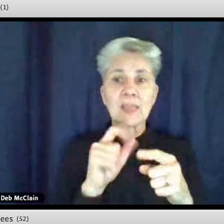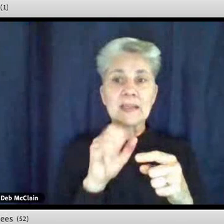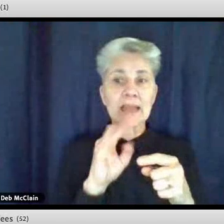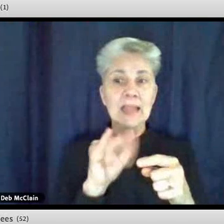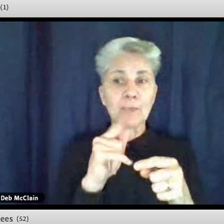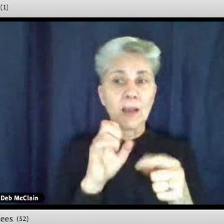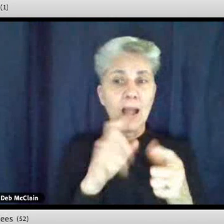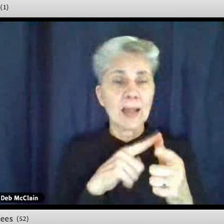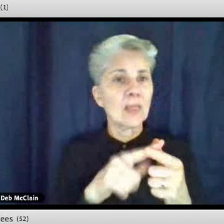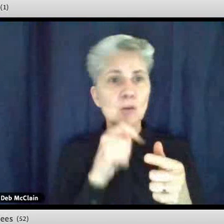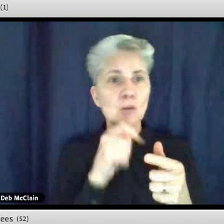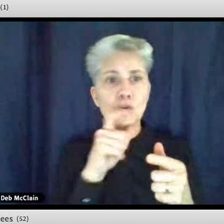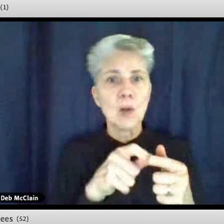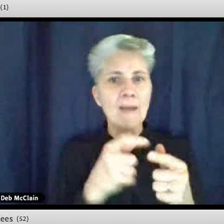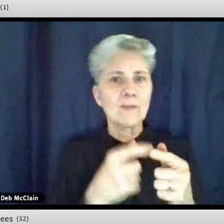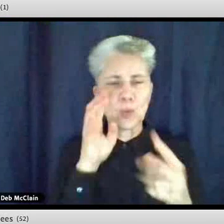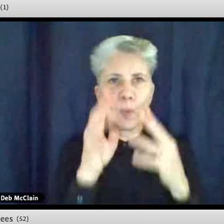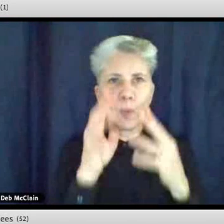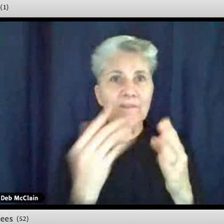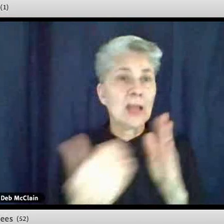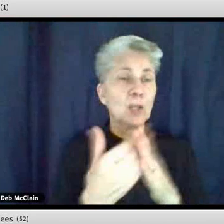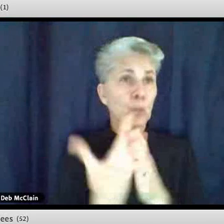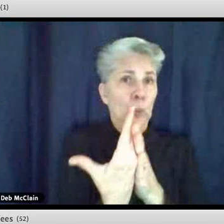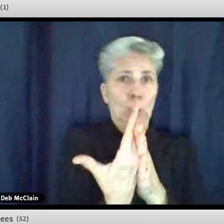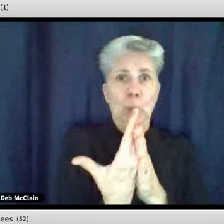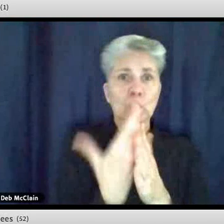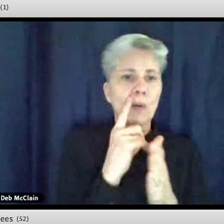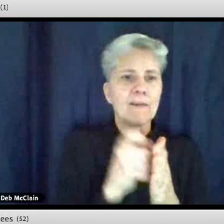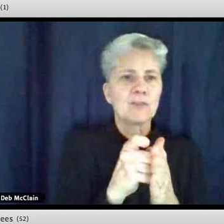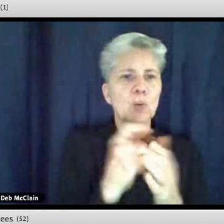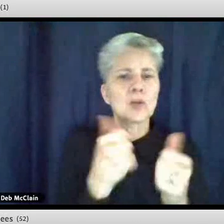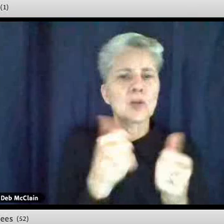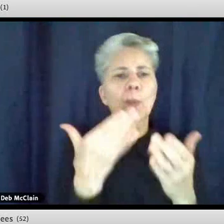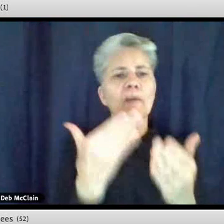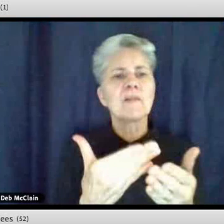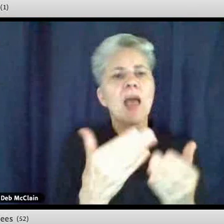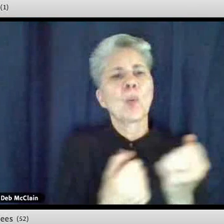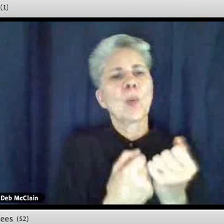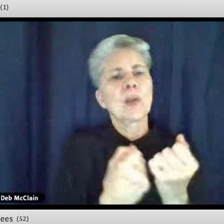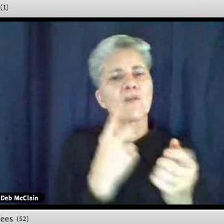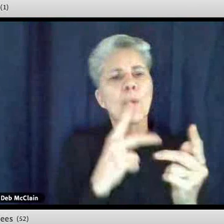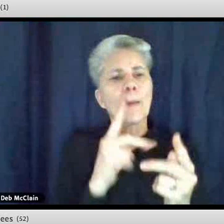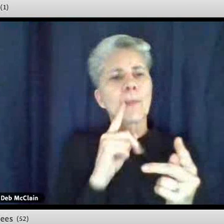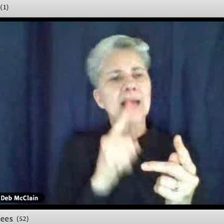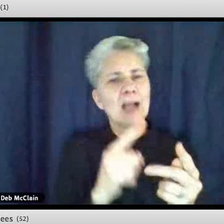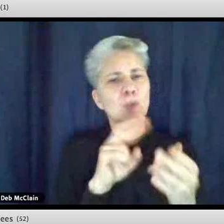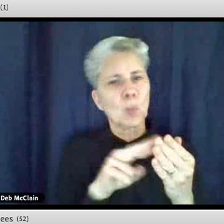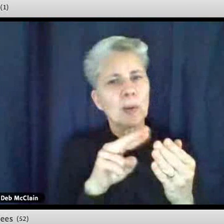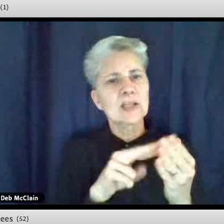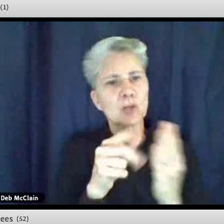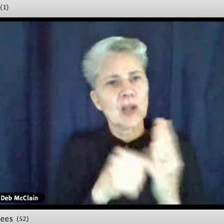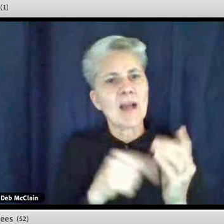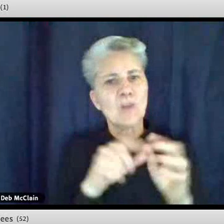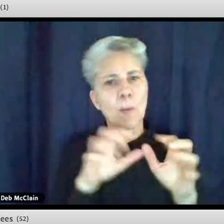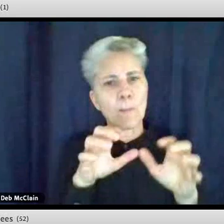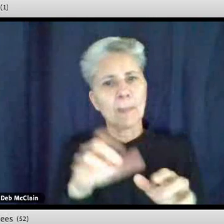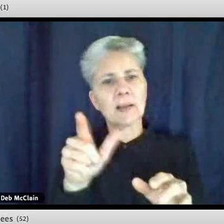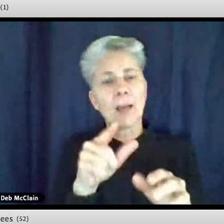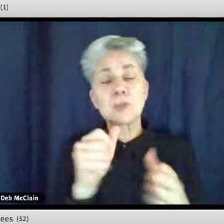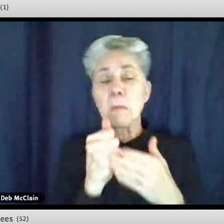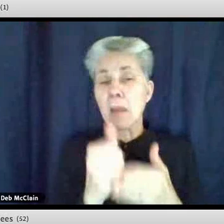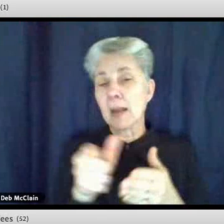can look at this LibGuide, and you don't have to reinvent the wheel when you're trying to present resources for people. So this is an actual